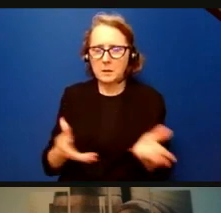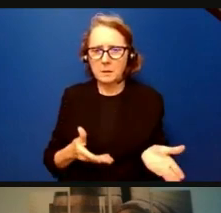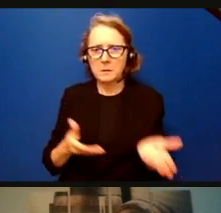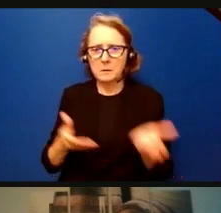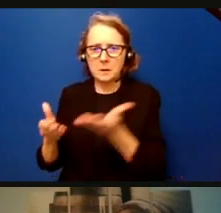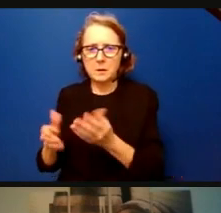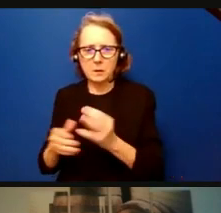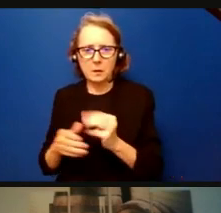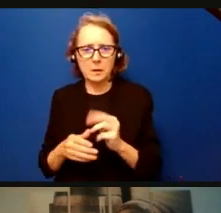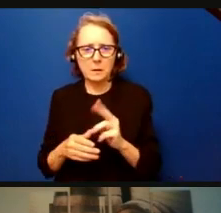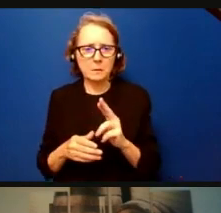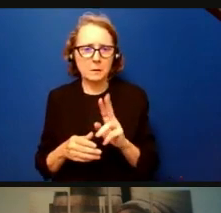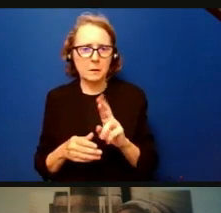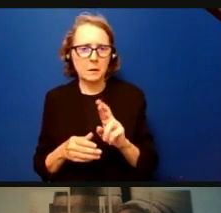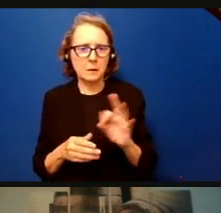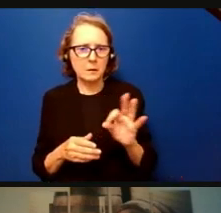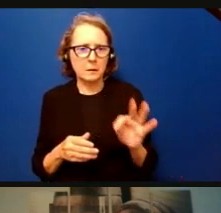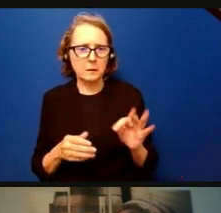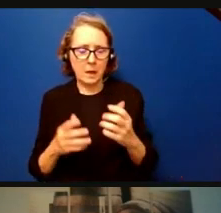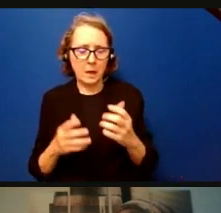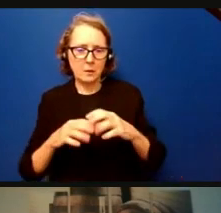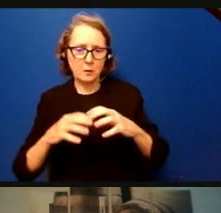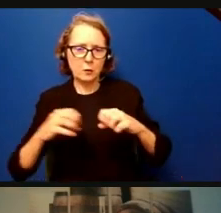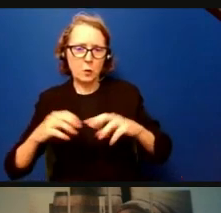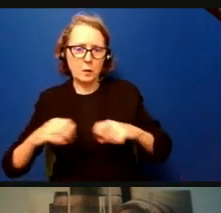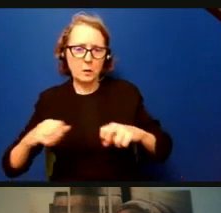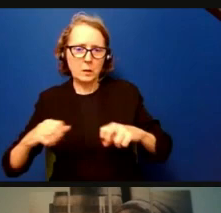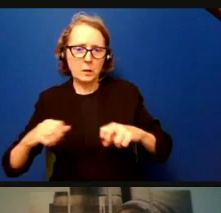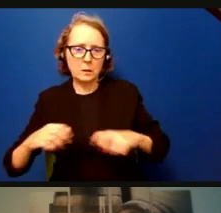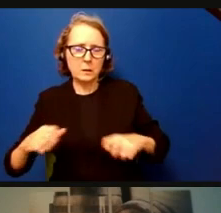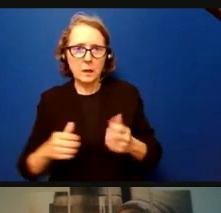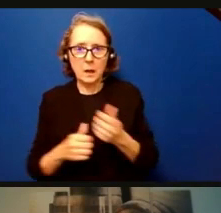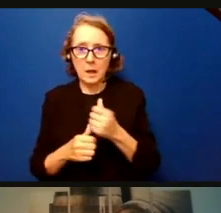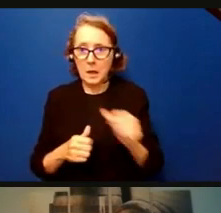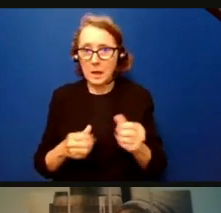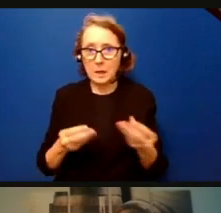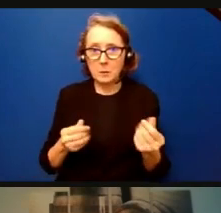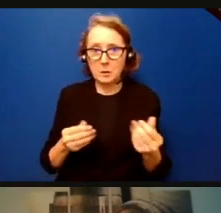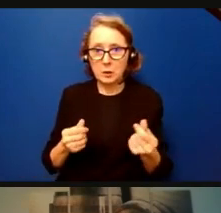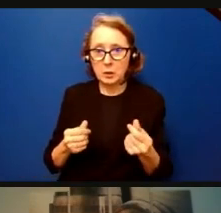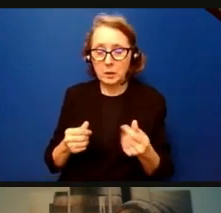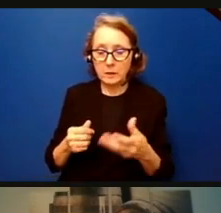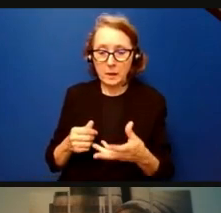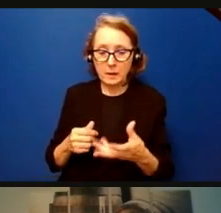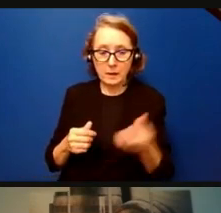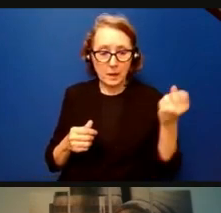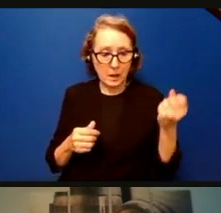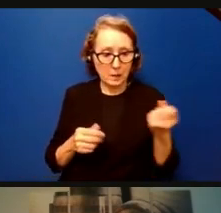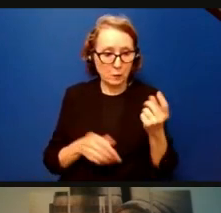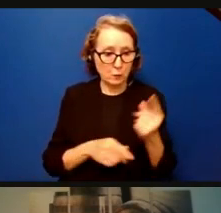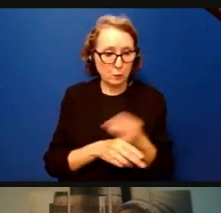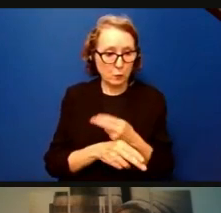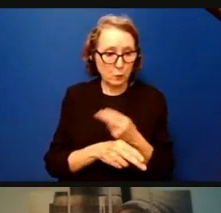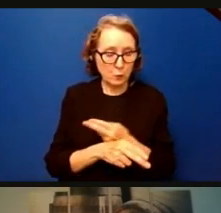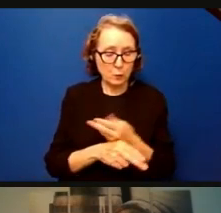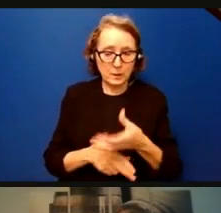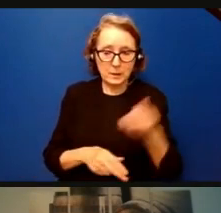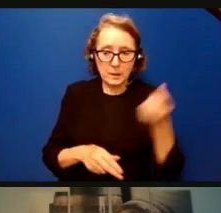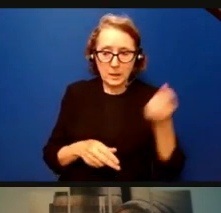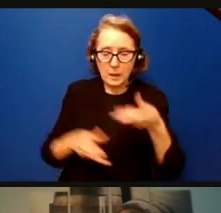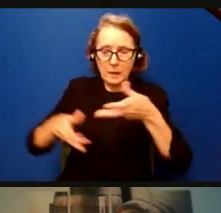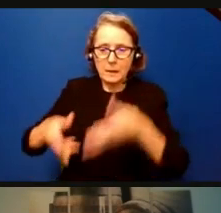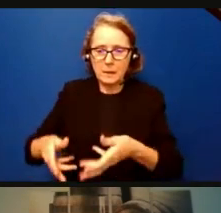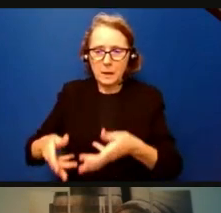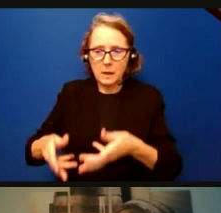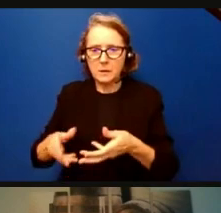MRF and is sorted. Any recoverable material is taken out of that, and then the remainder of it